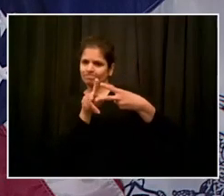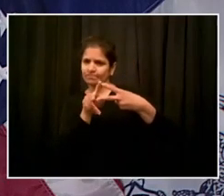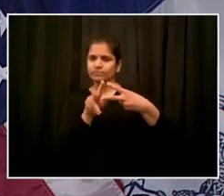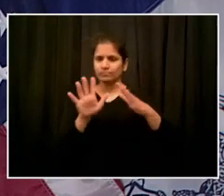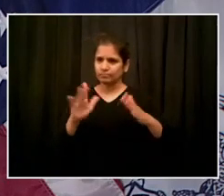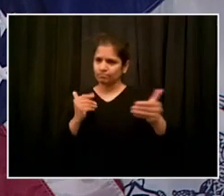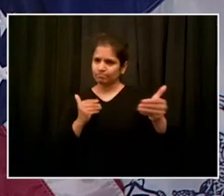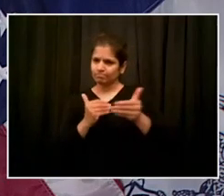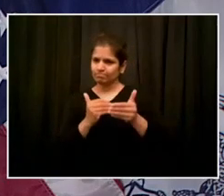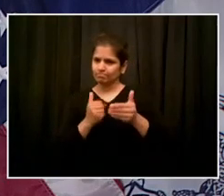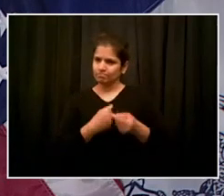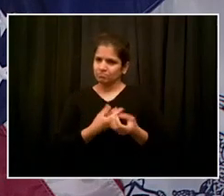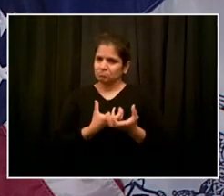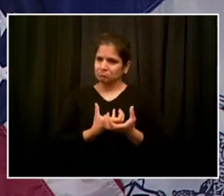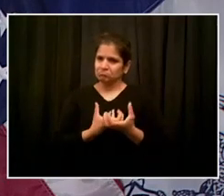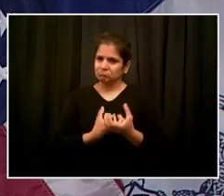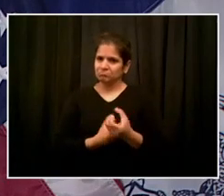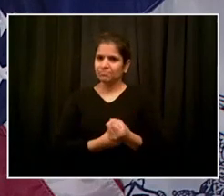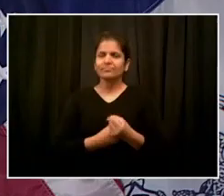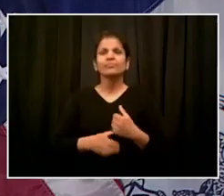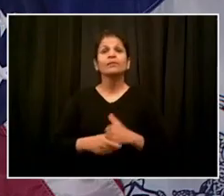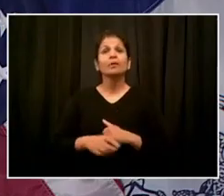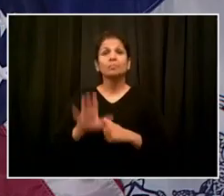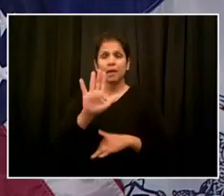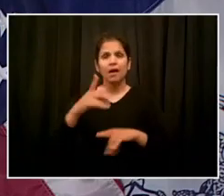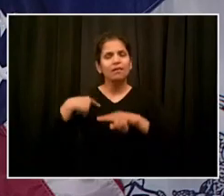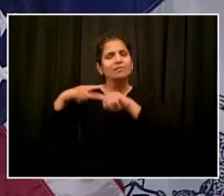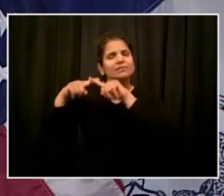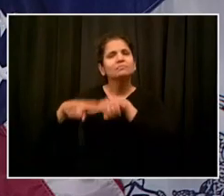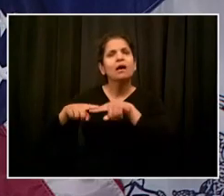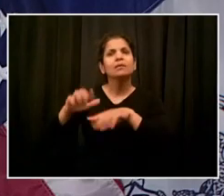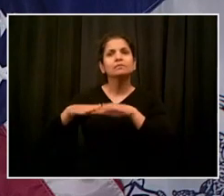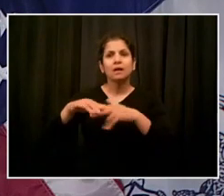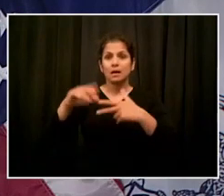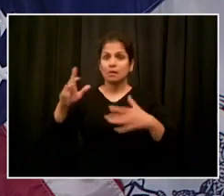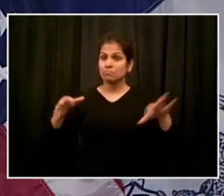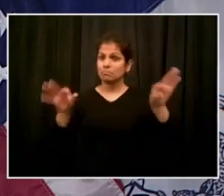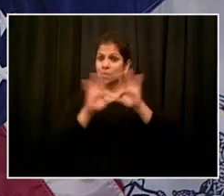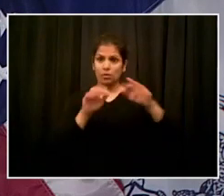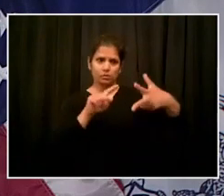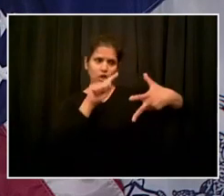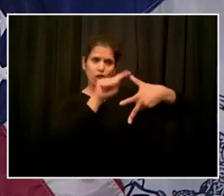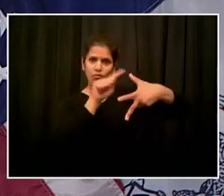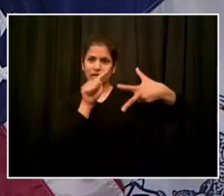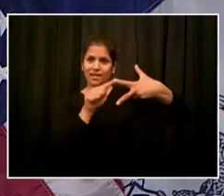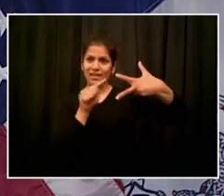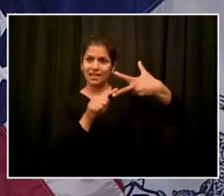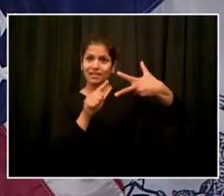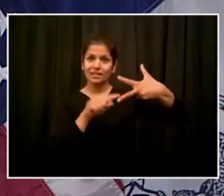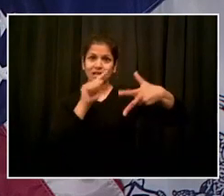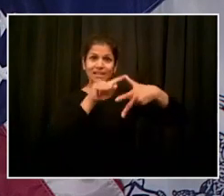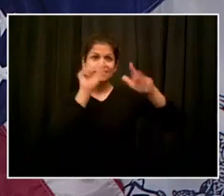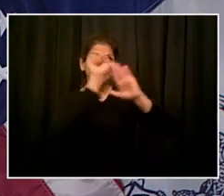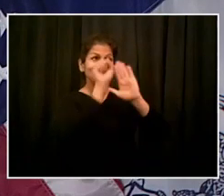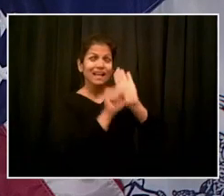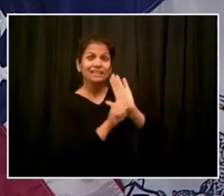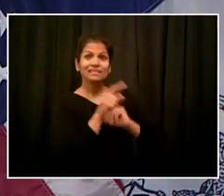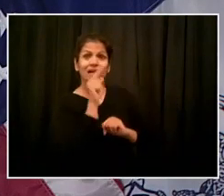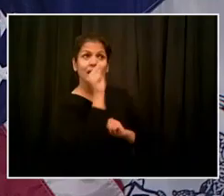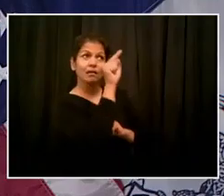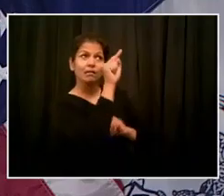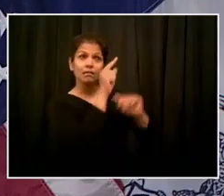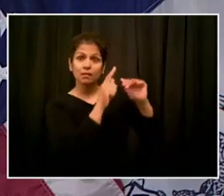indicators and thresholds from the state and city. So that's what will lead the decision. We have to have that factual evidence. We're also